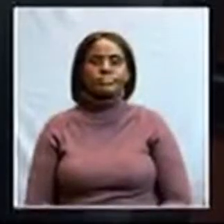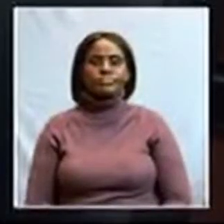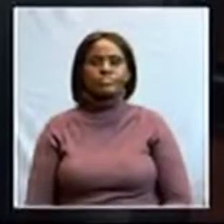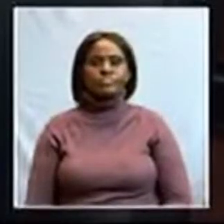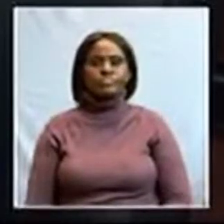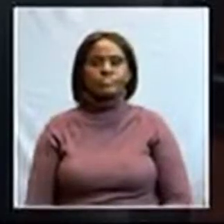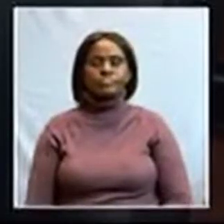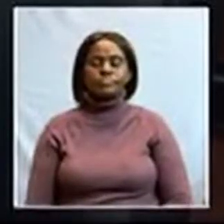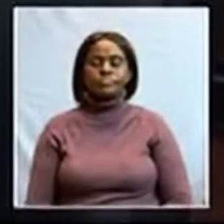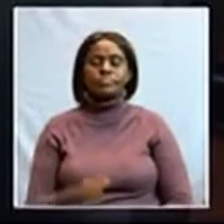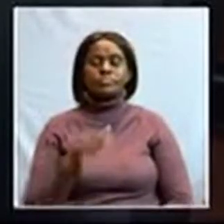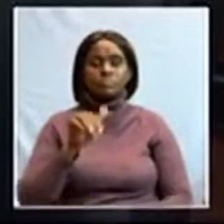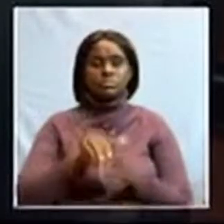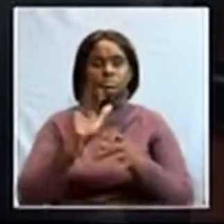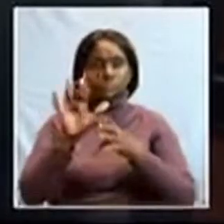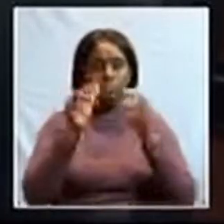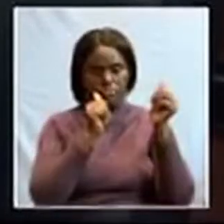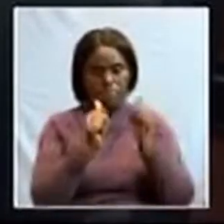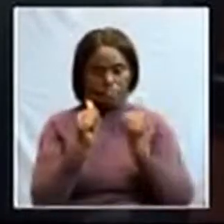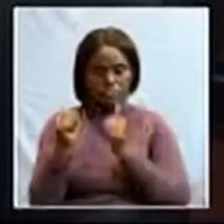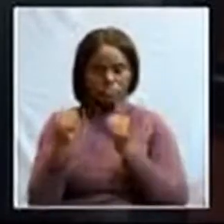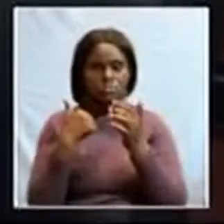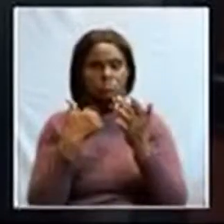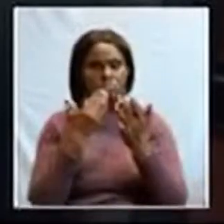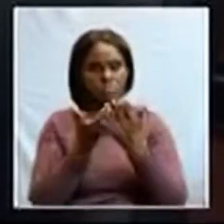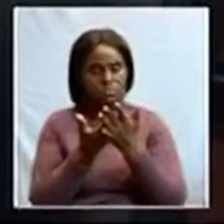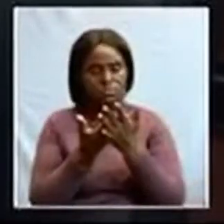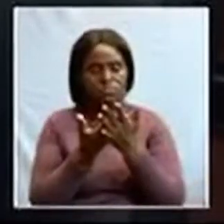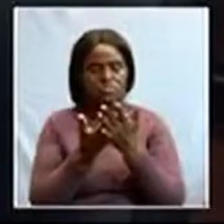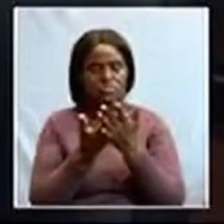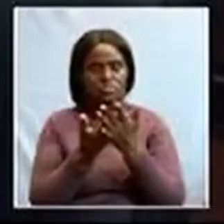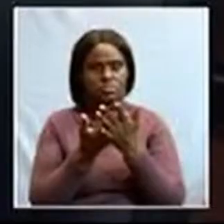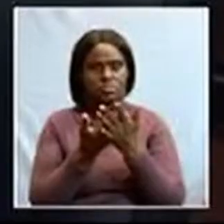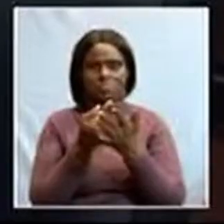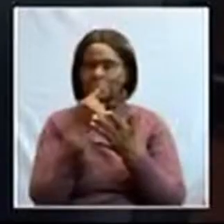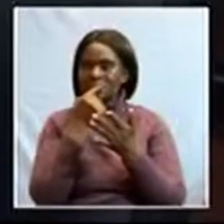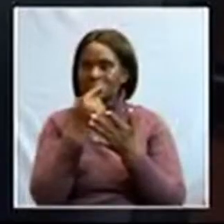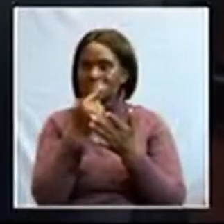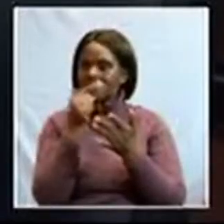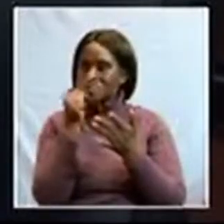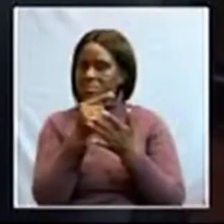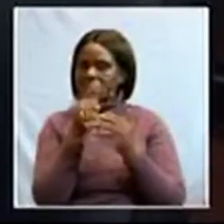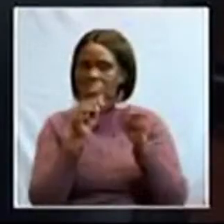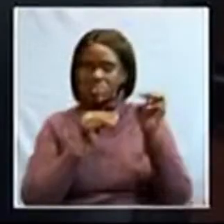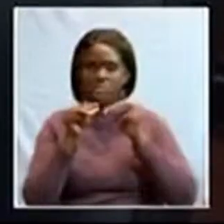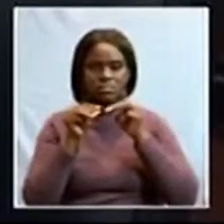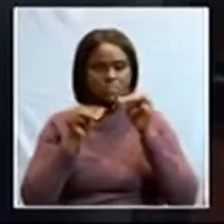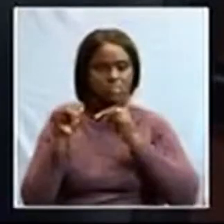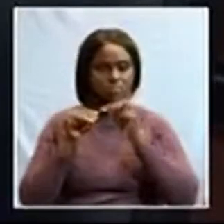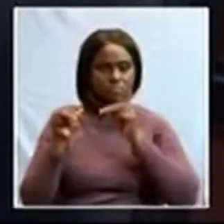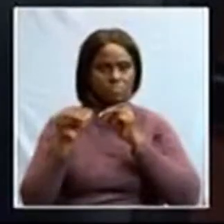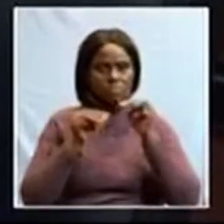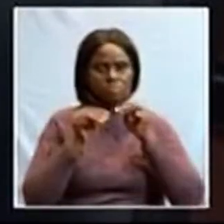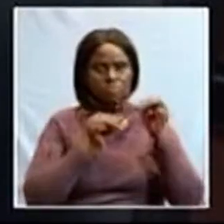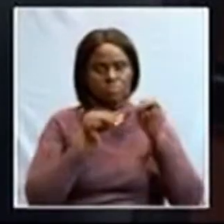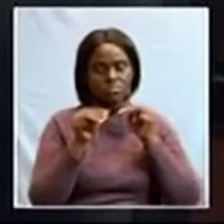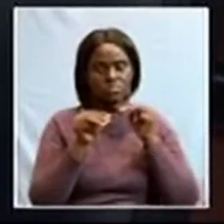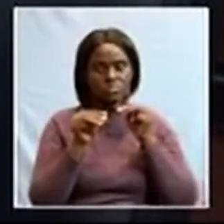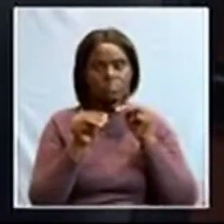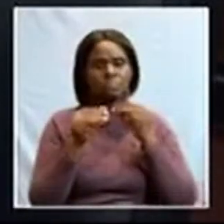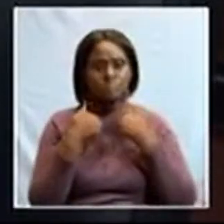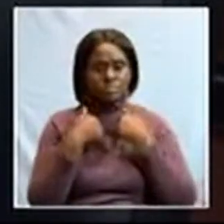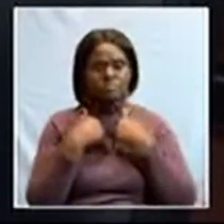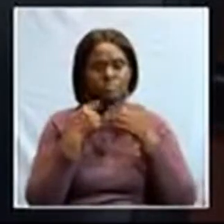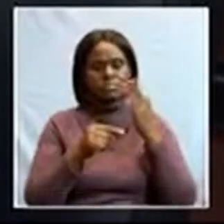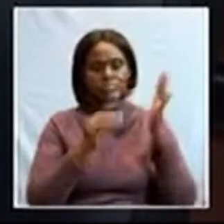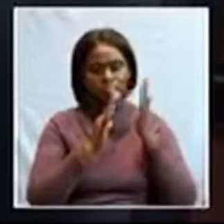In your action taken, you are saying that management has